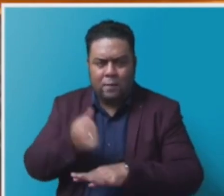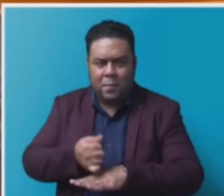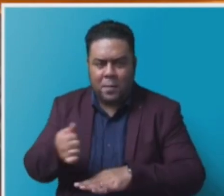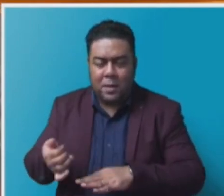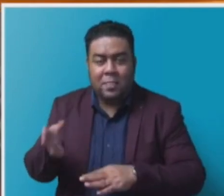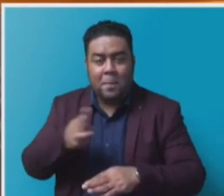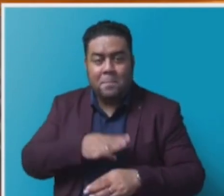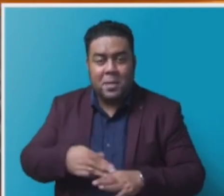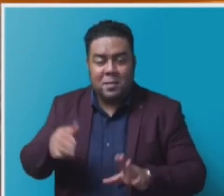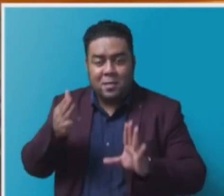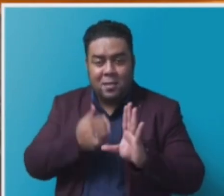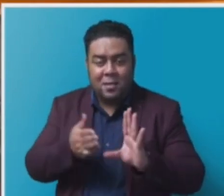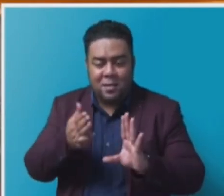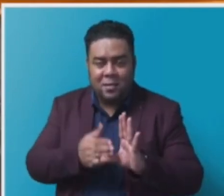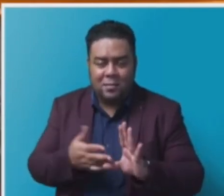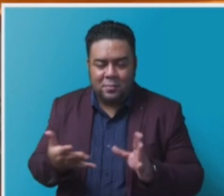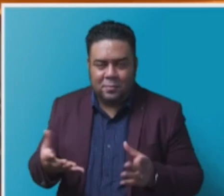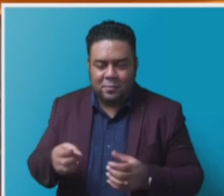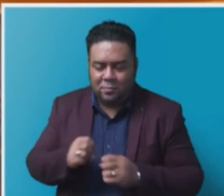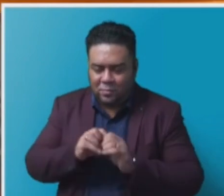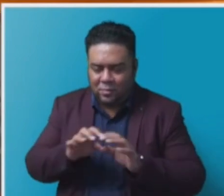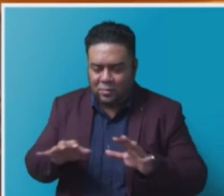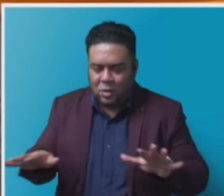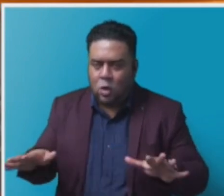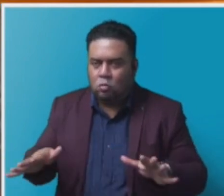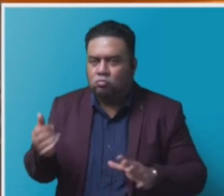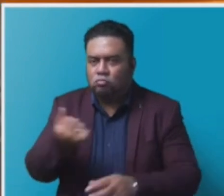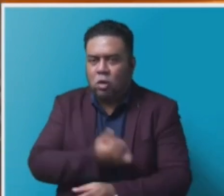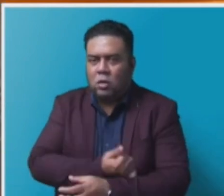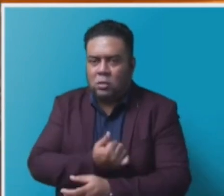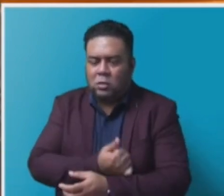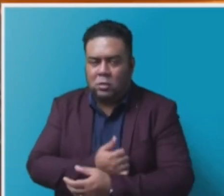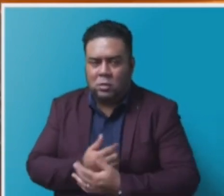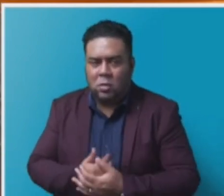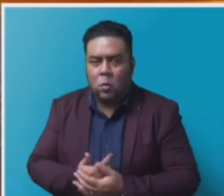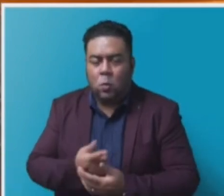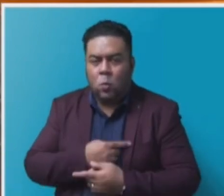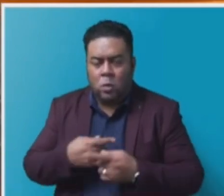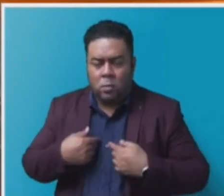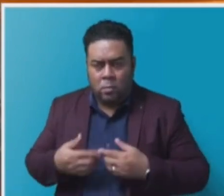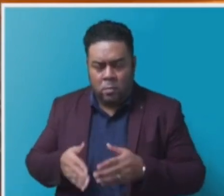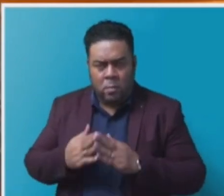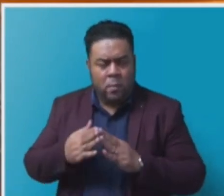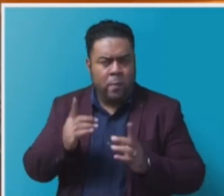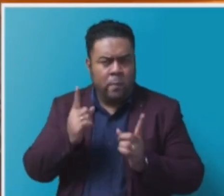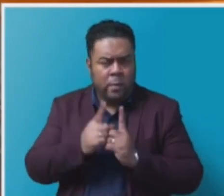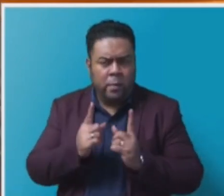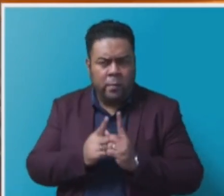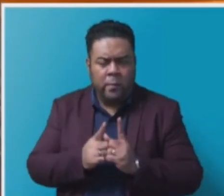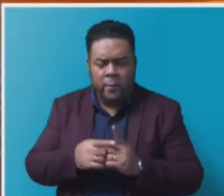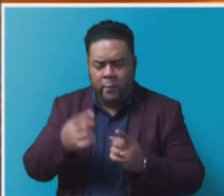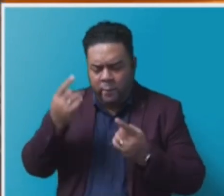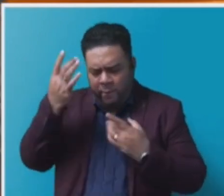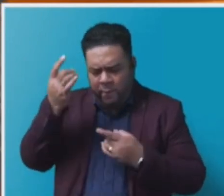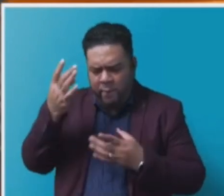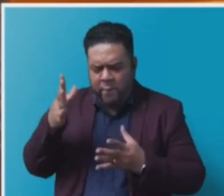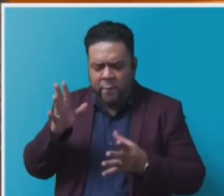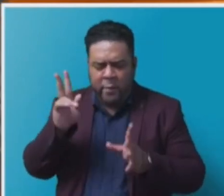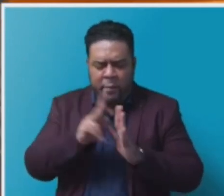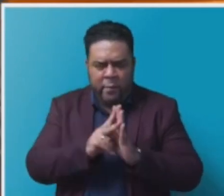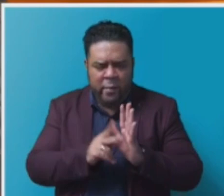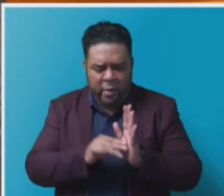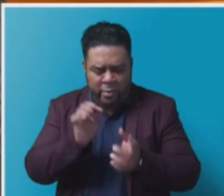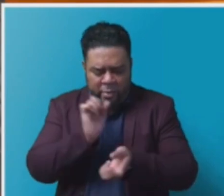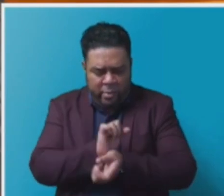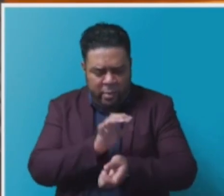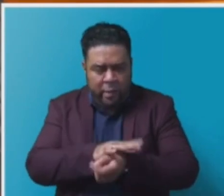and the media in combating the spread of illicit drugs. We convened this meeting at the invitation of the Honorable Minister for Policing,